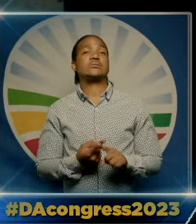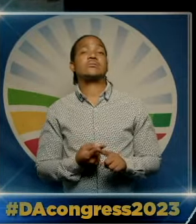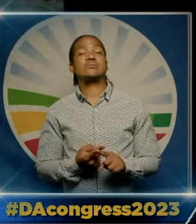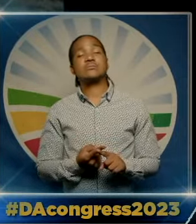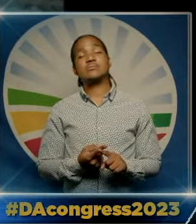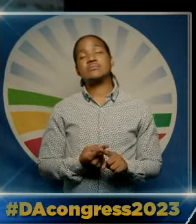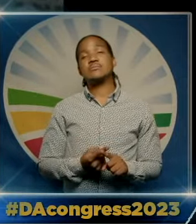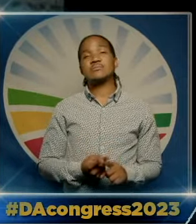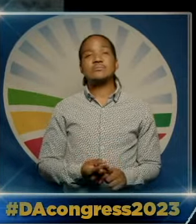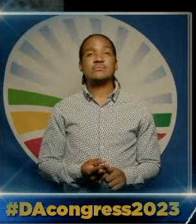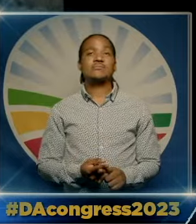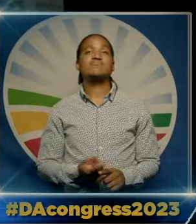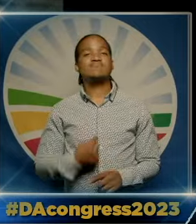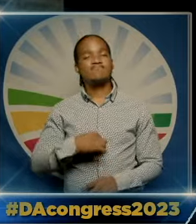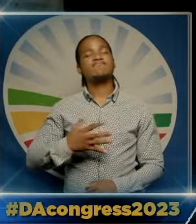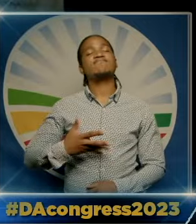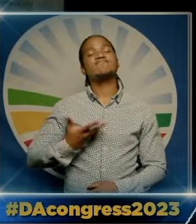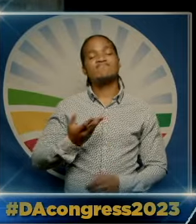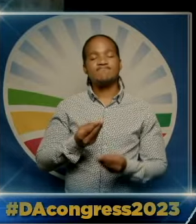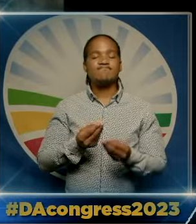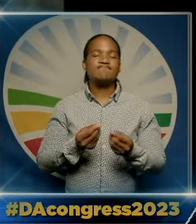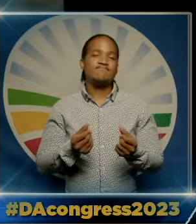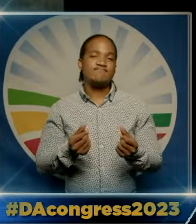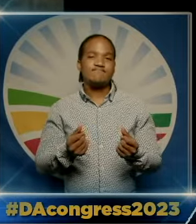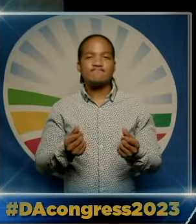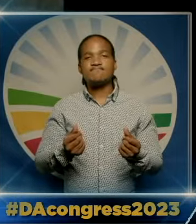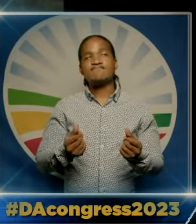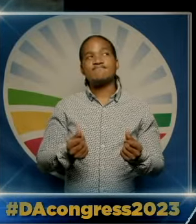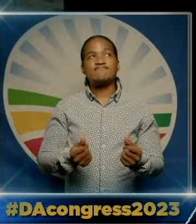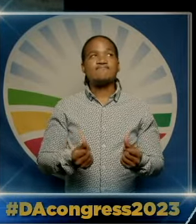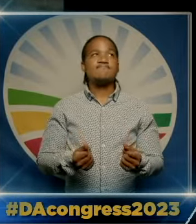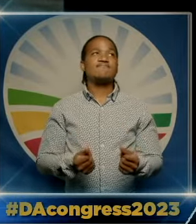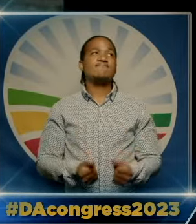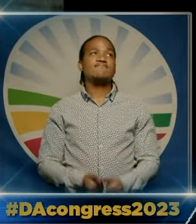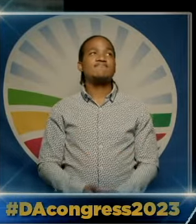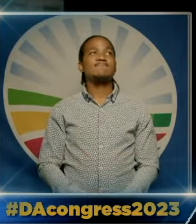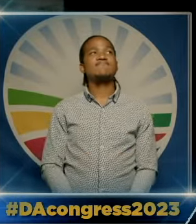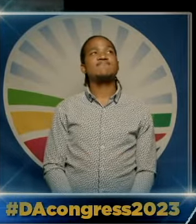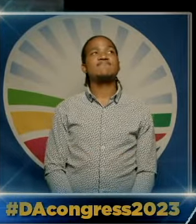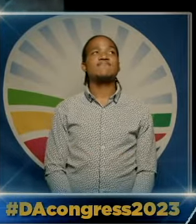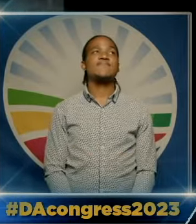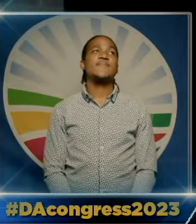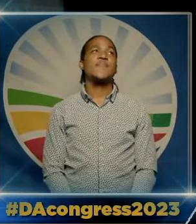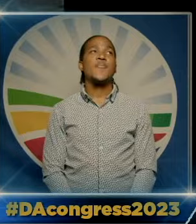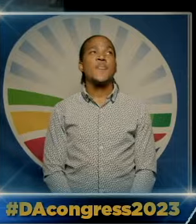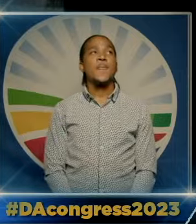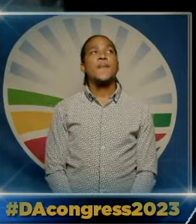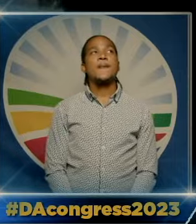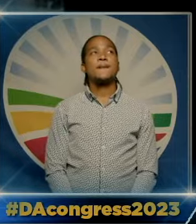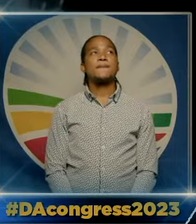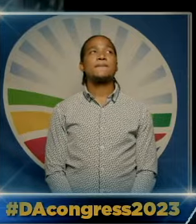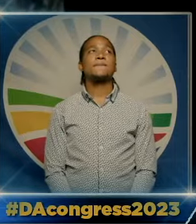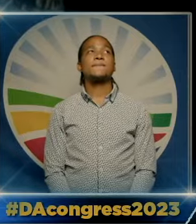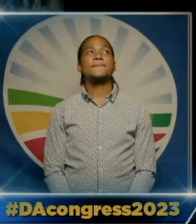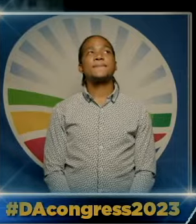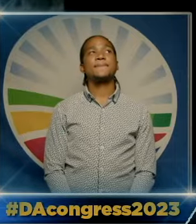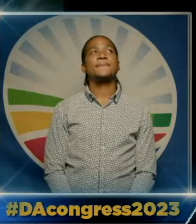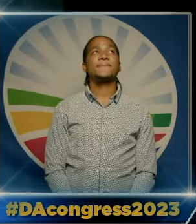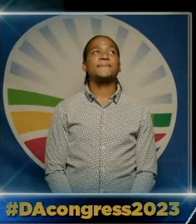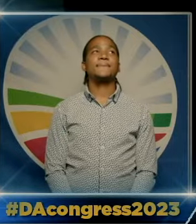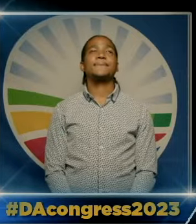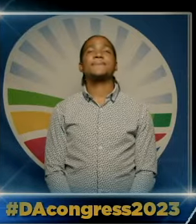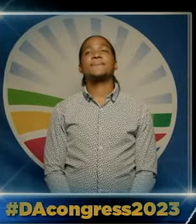excuses. People want solutions. Nou kyk jy ons toe die verandering. Nie mense wat kom praat, die kom help met die change. We nie na